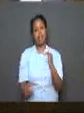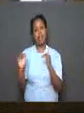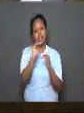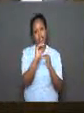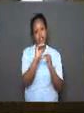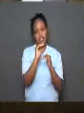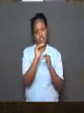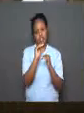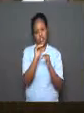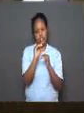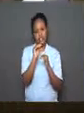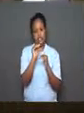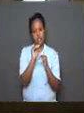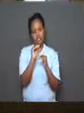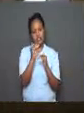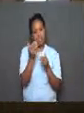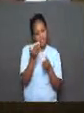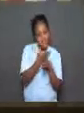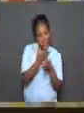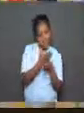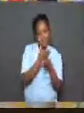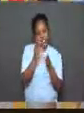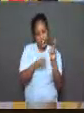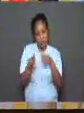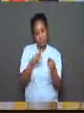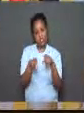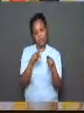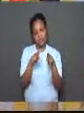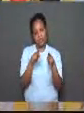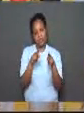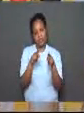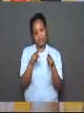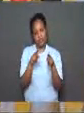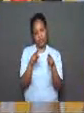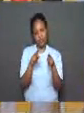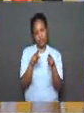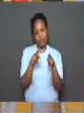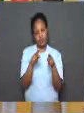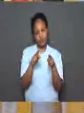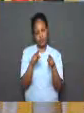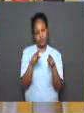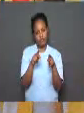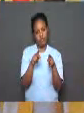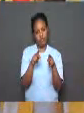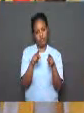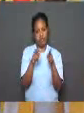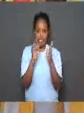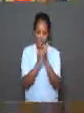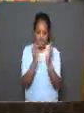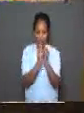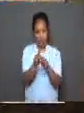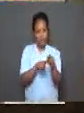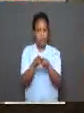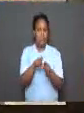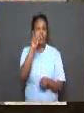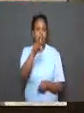Rule of law imposes restrictions on citizens who must act in accordance with